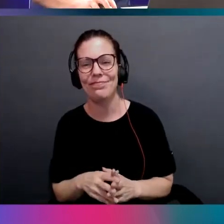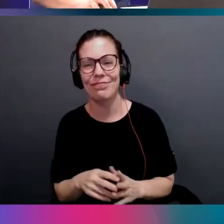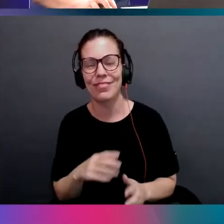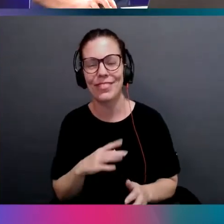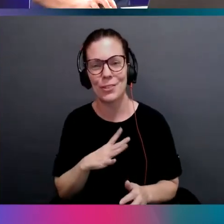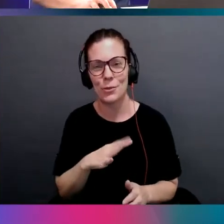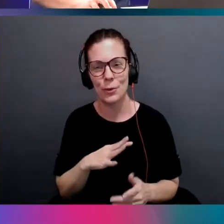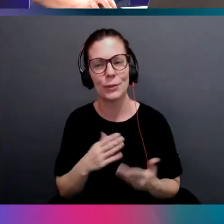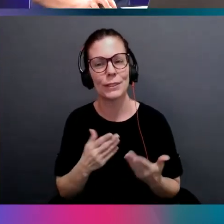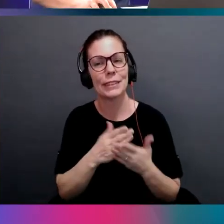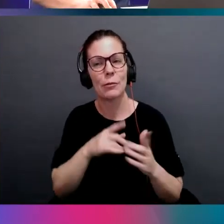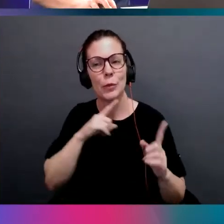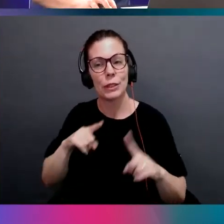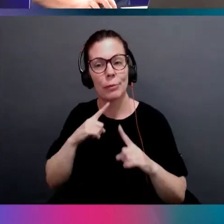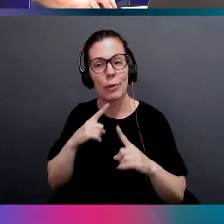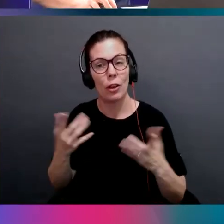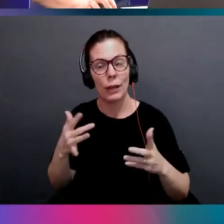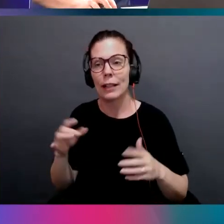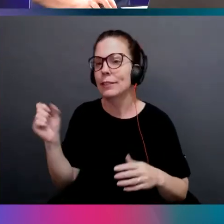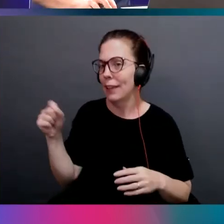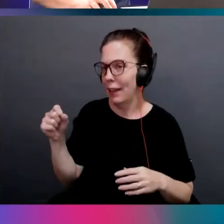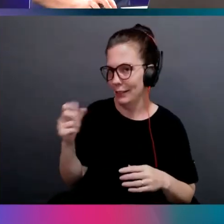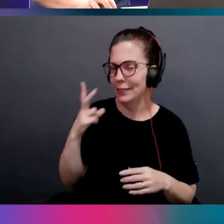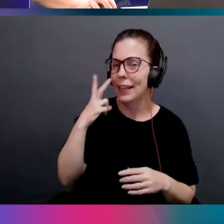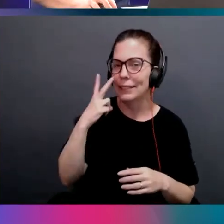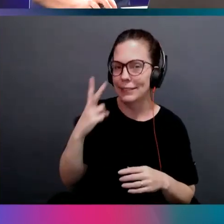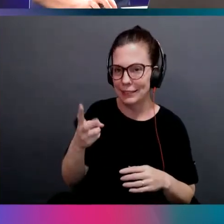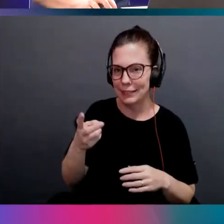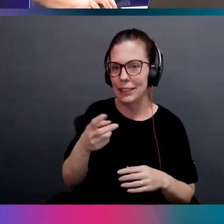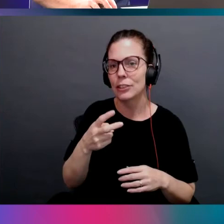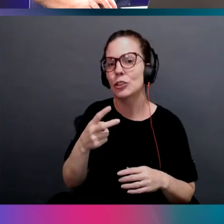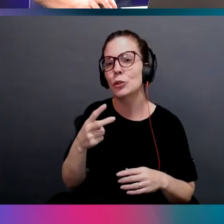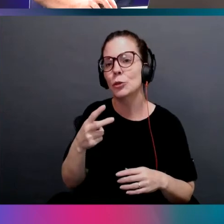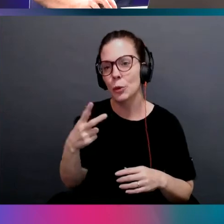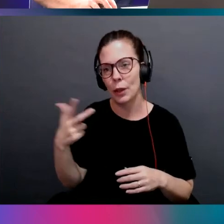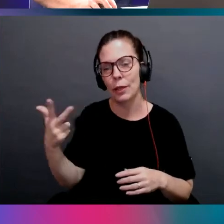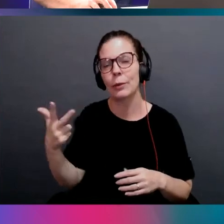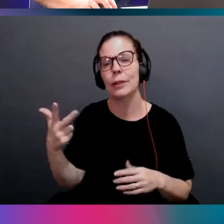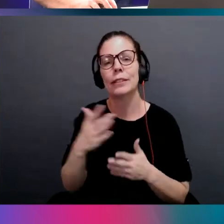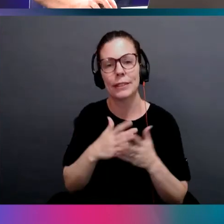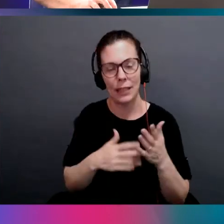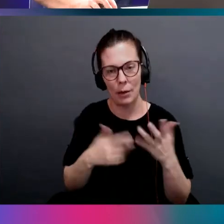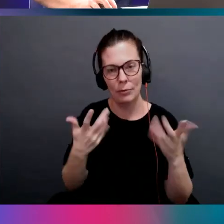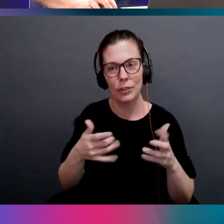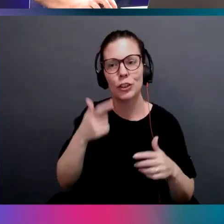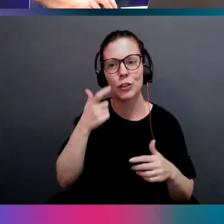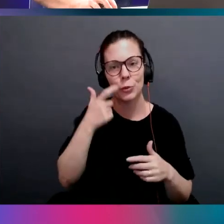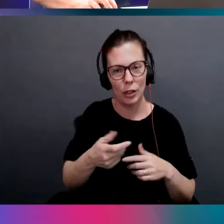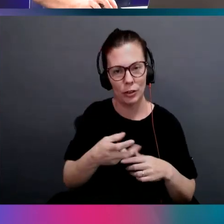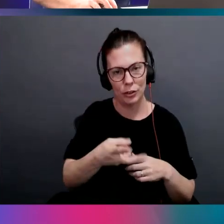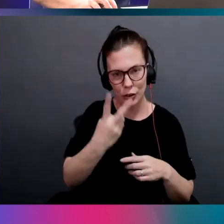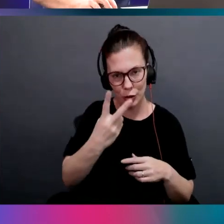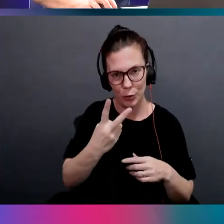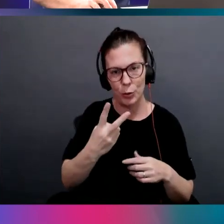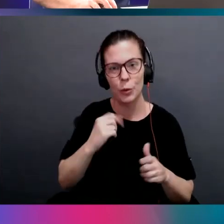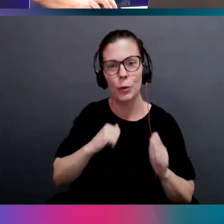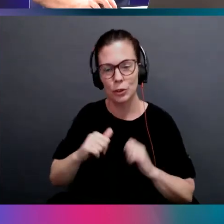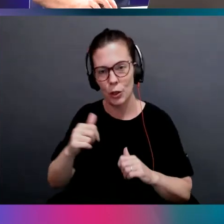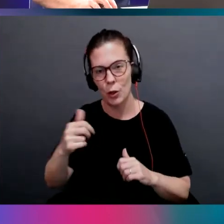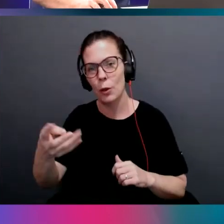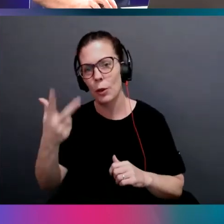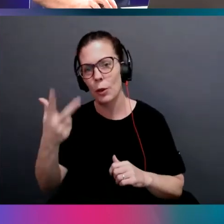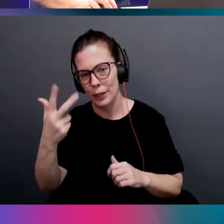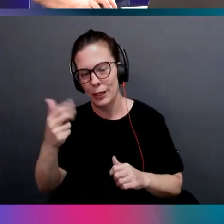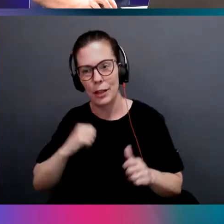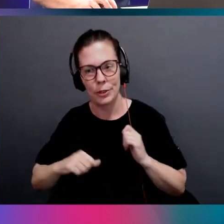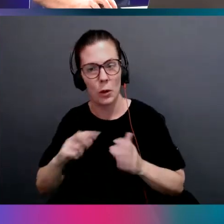responses back there? We do have some responses. I see 2 and 3. So some people are saying this. They've watched 2 episodes, 3 episodes, which means